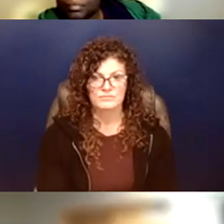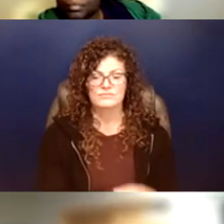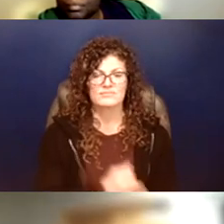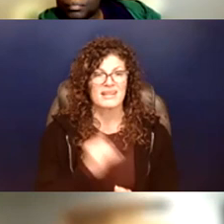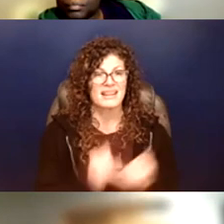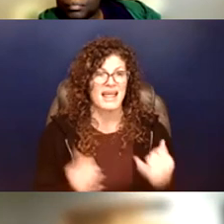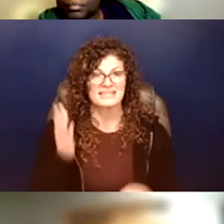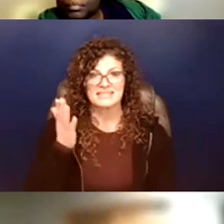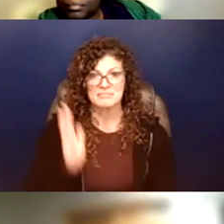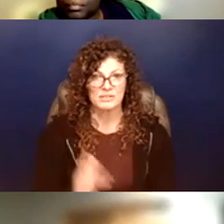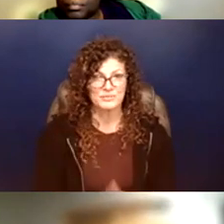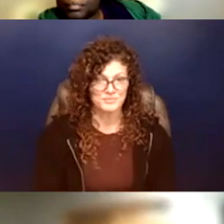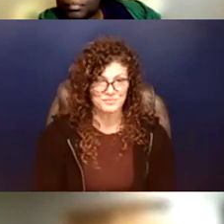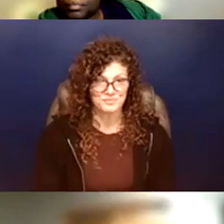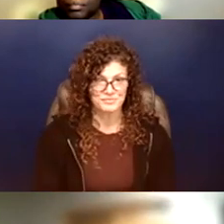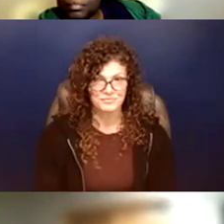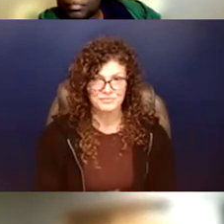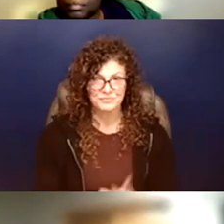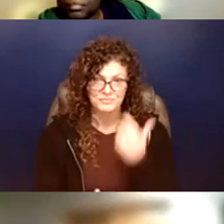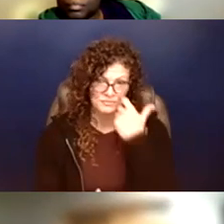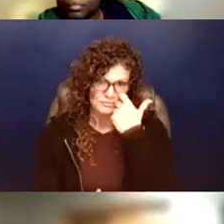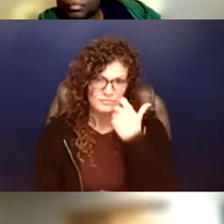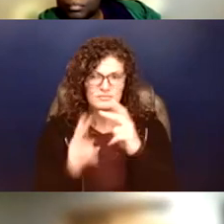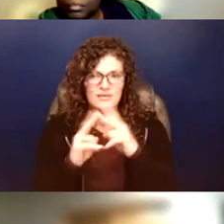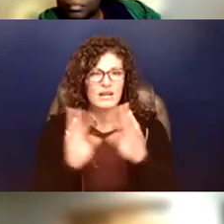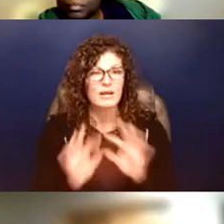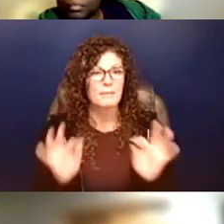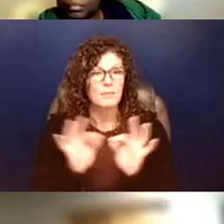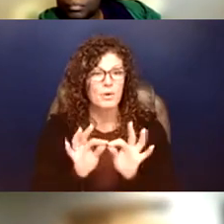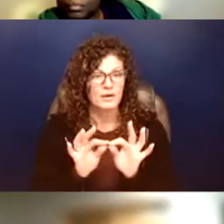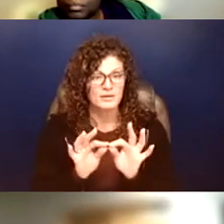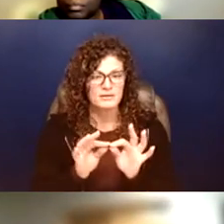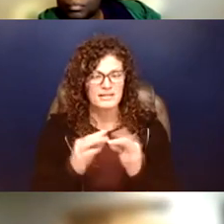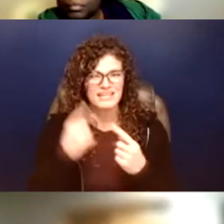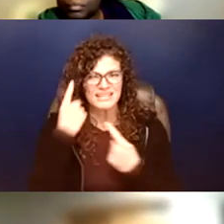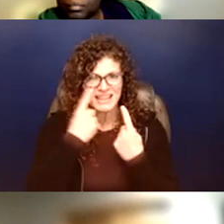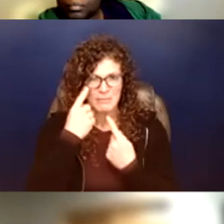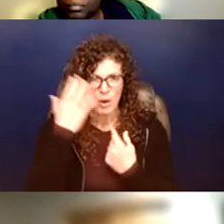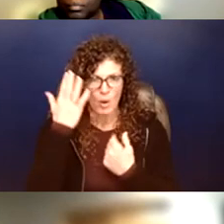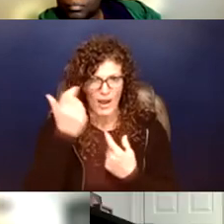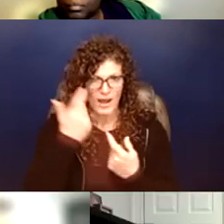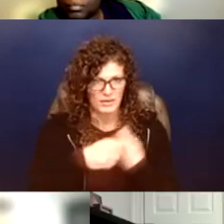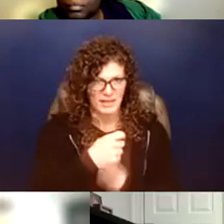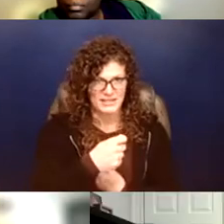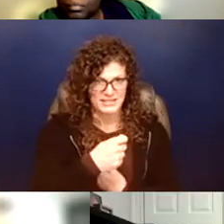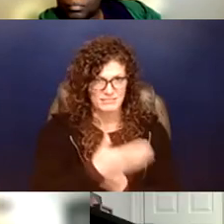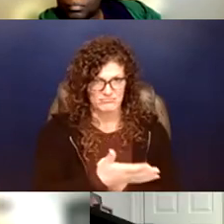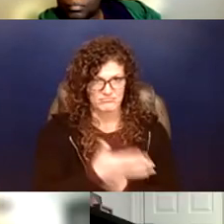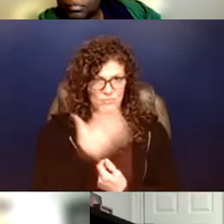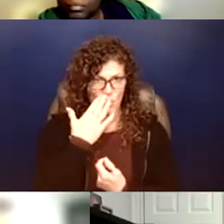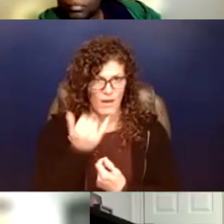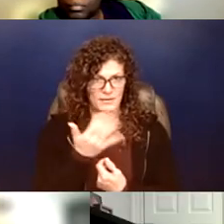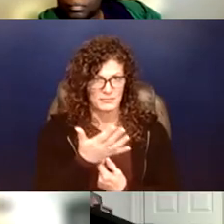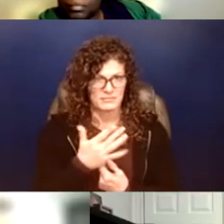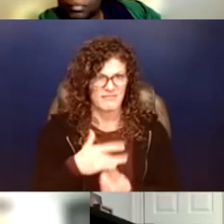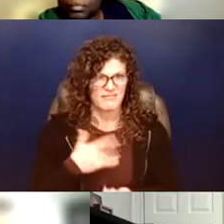speaker is, I really think it's important for us to think about why are we replacing the superintendent? I feel like